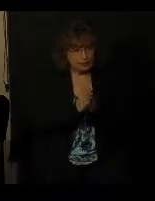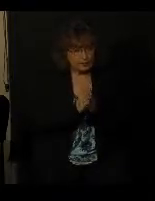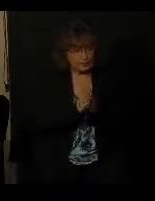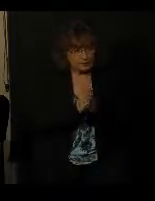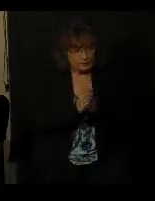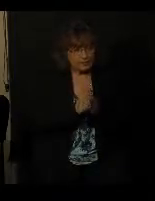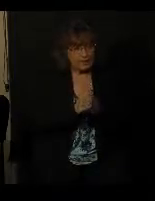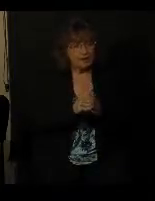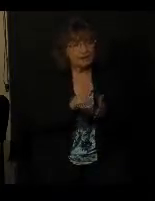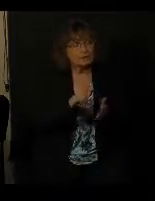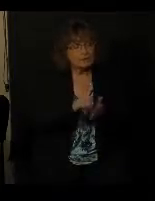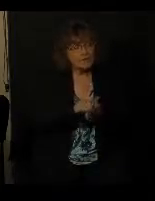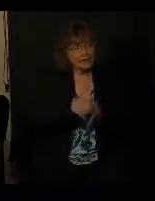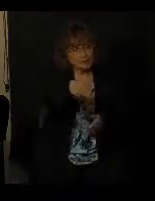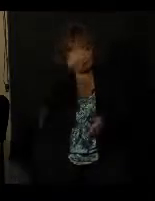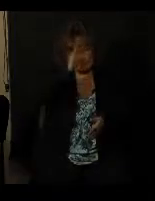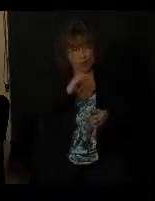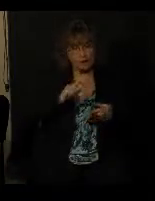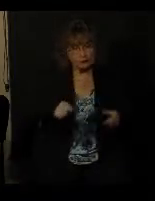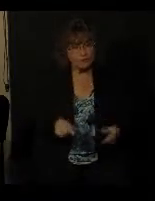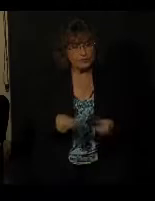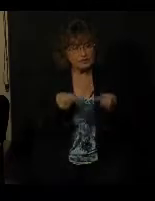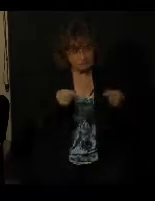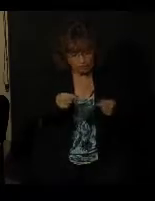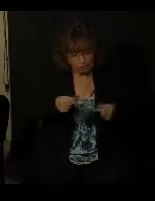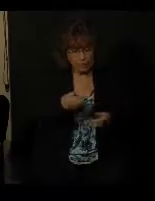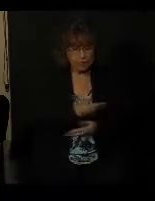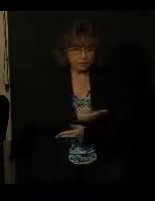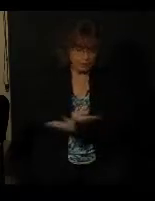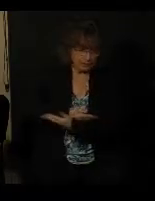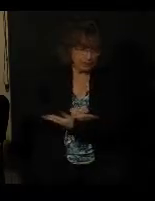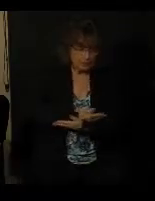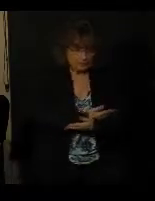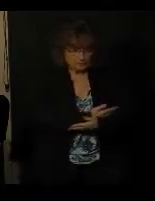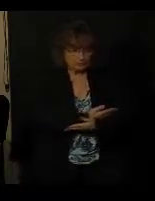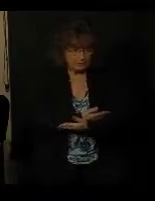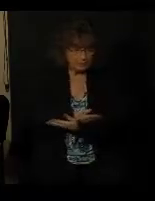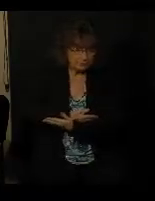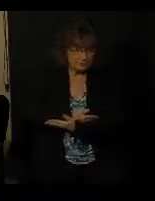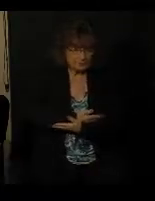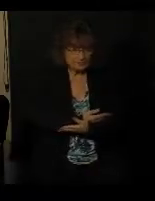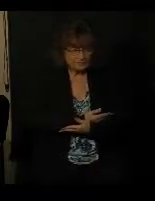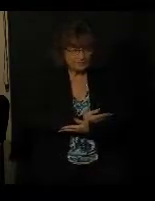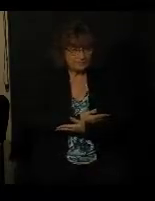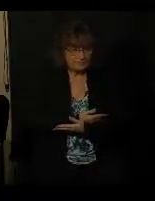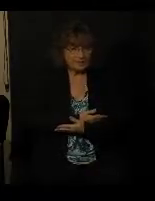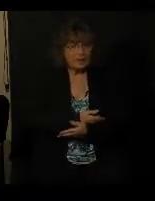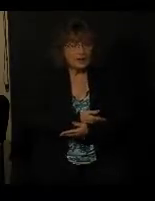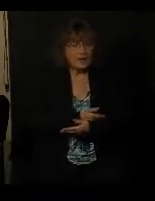This theme begins in Genesis, and it goes all the way through Revelation.